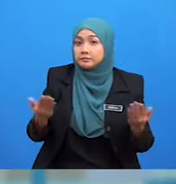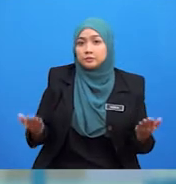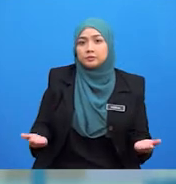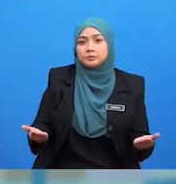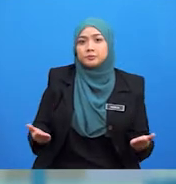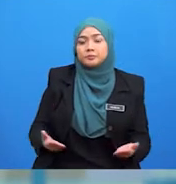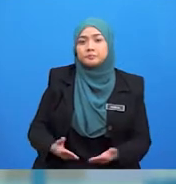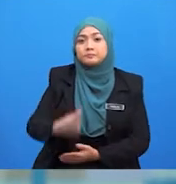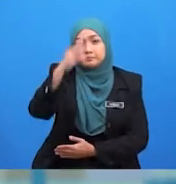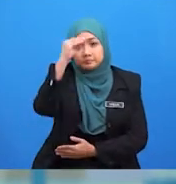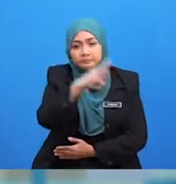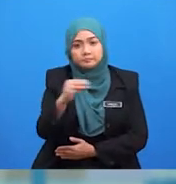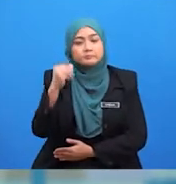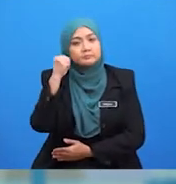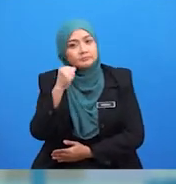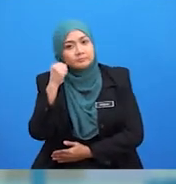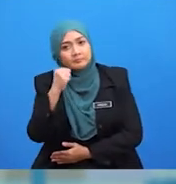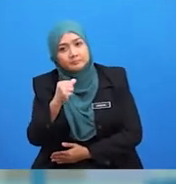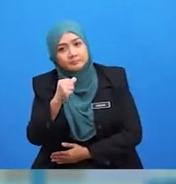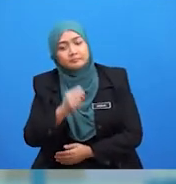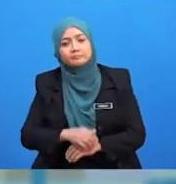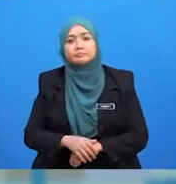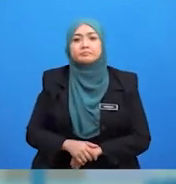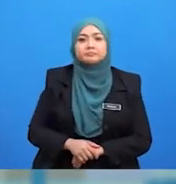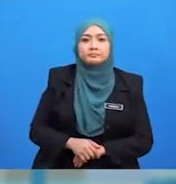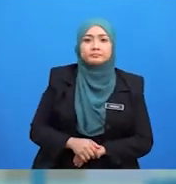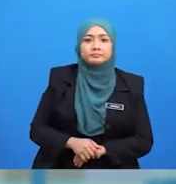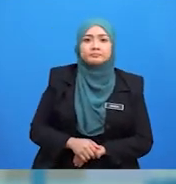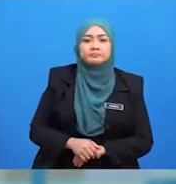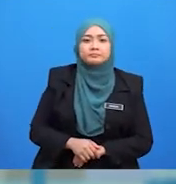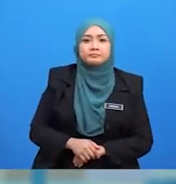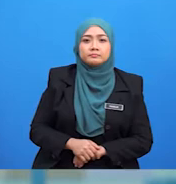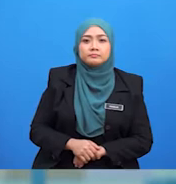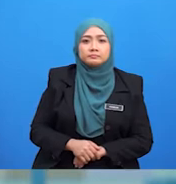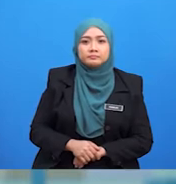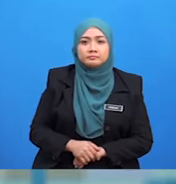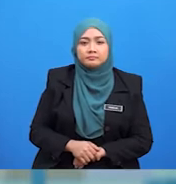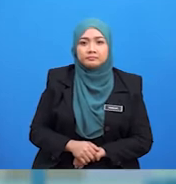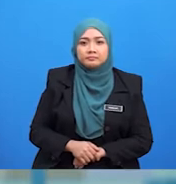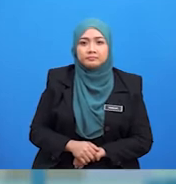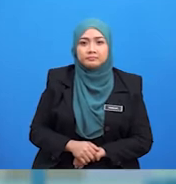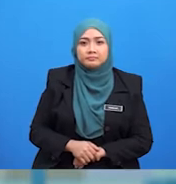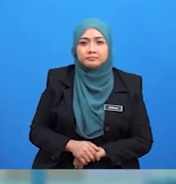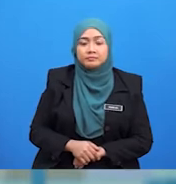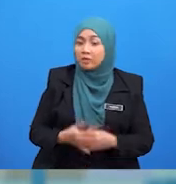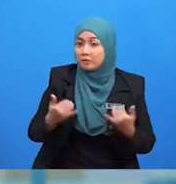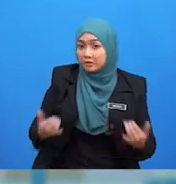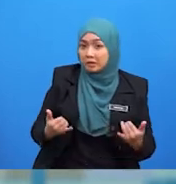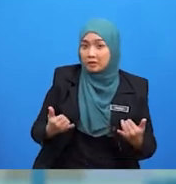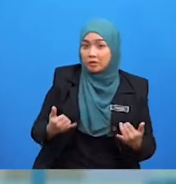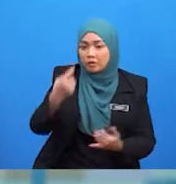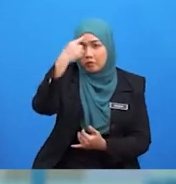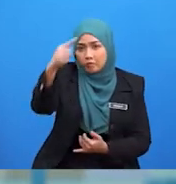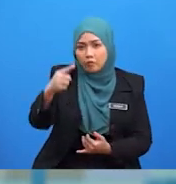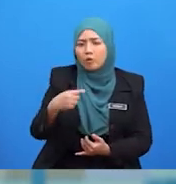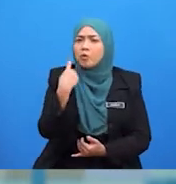So, boys and girls, we definitely have to thank and give credits to the designers and creators